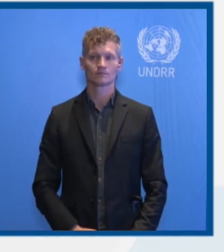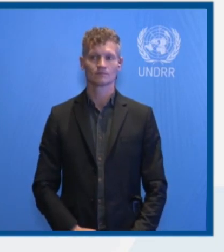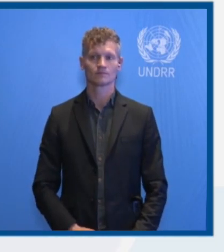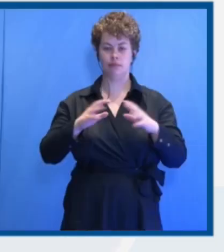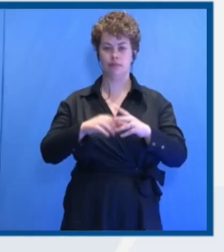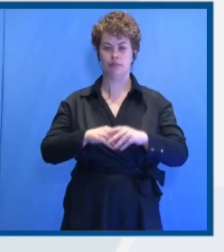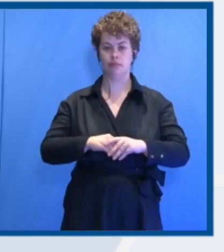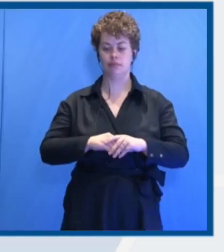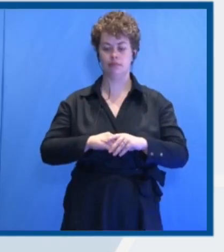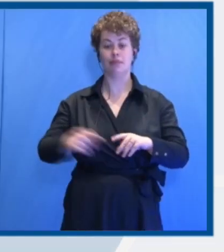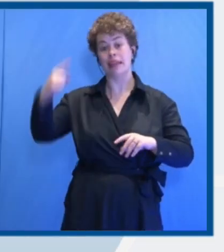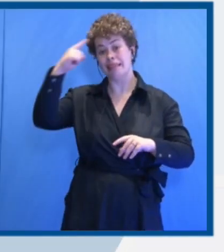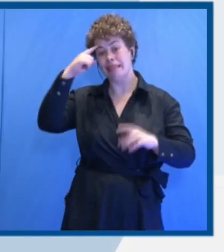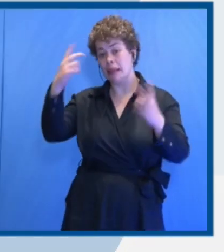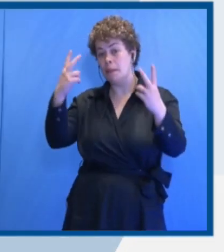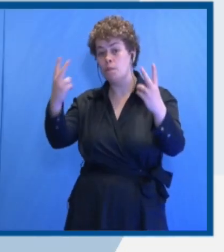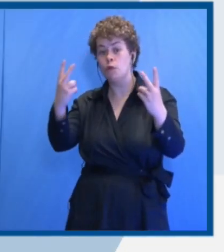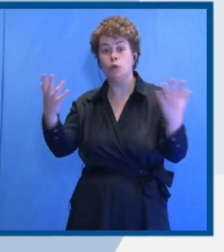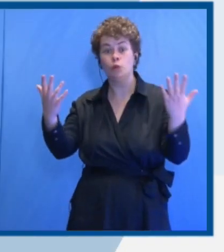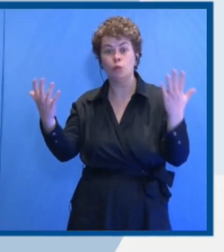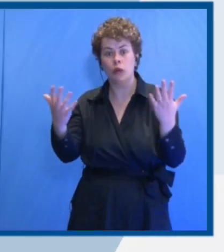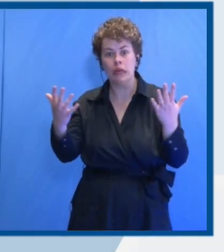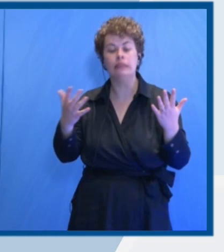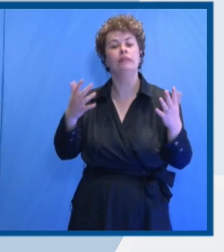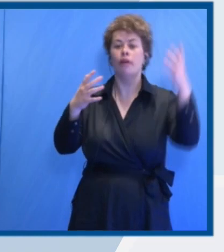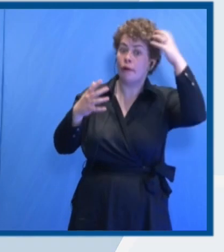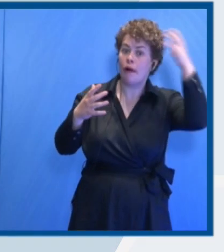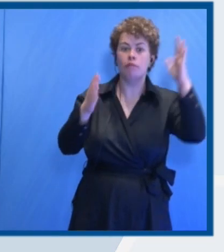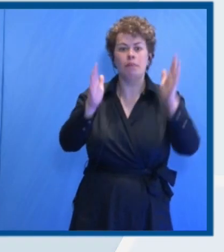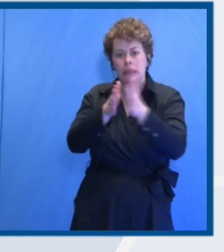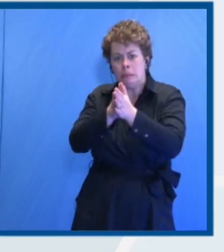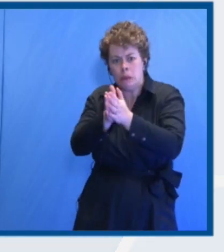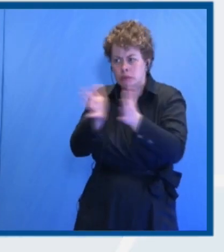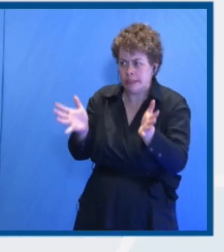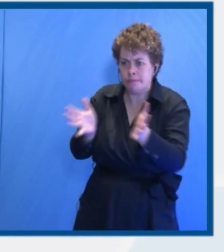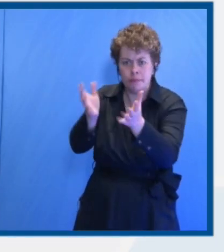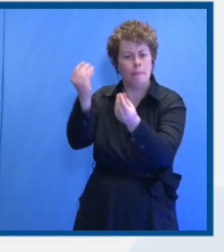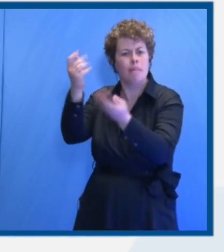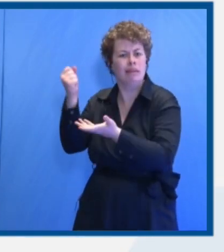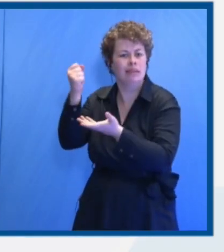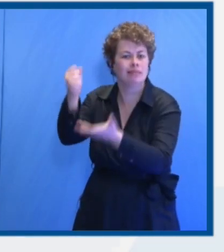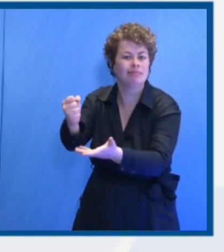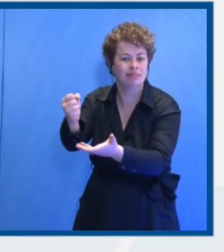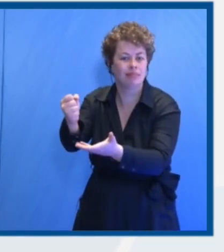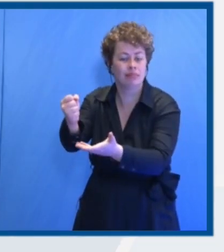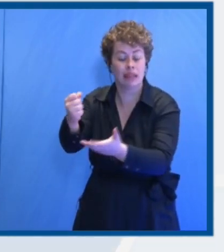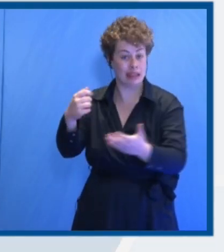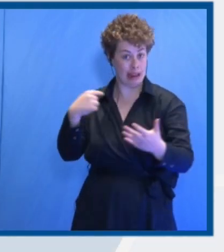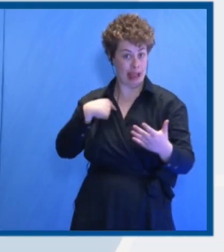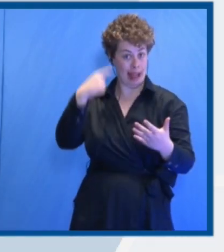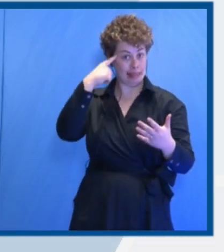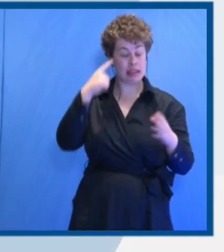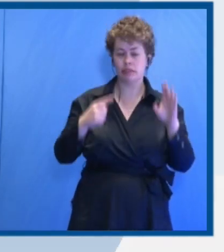for investments. And I think alongside that, we learned that there's a very